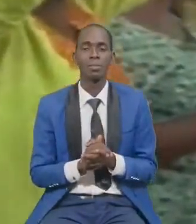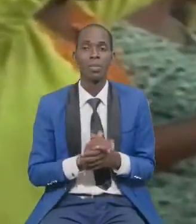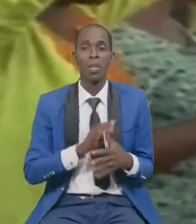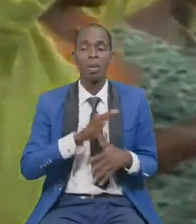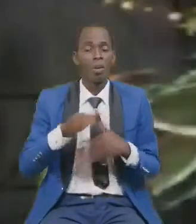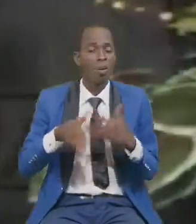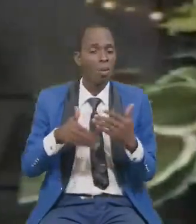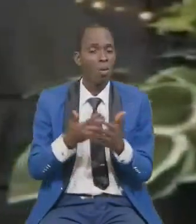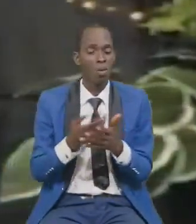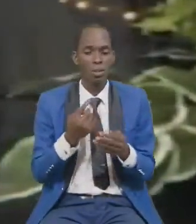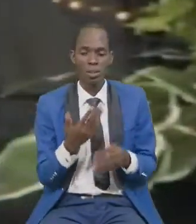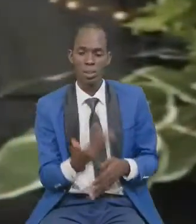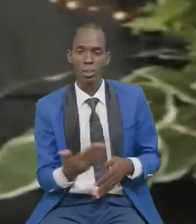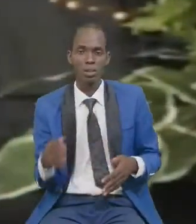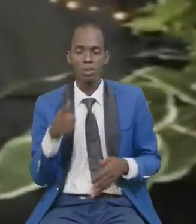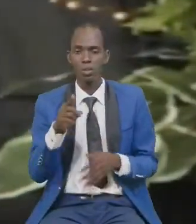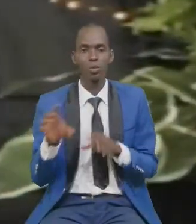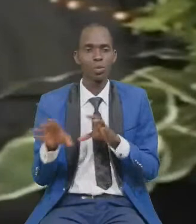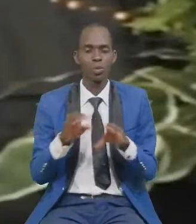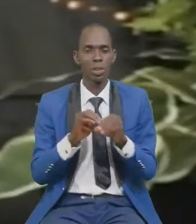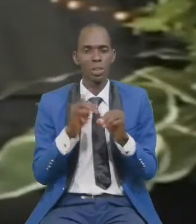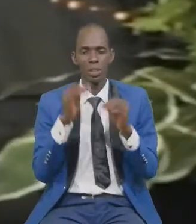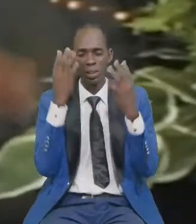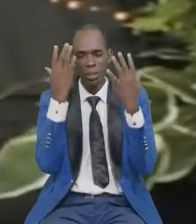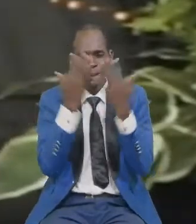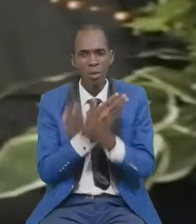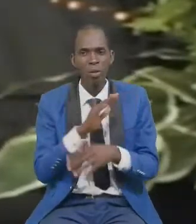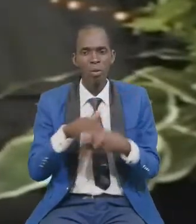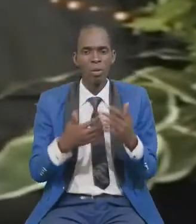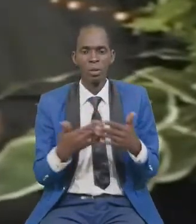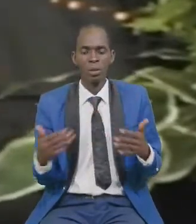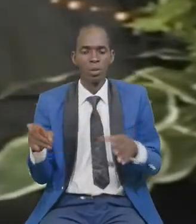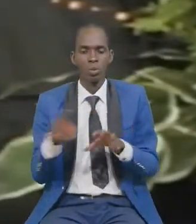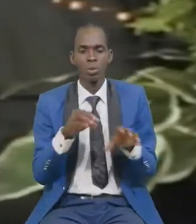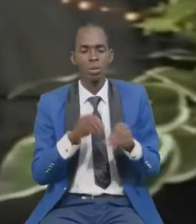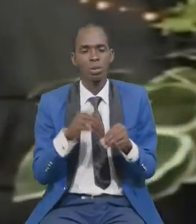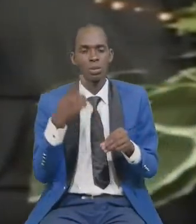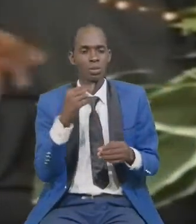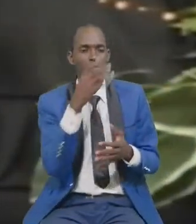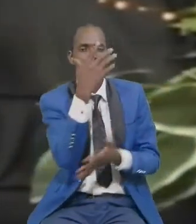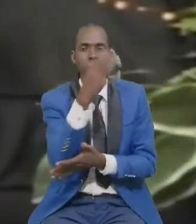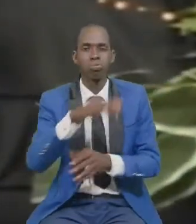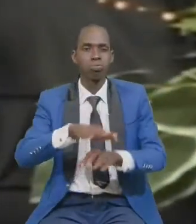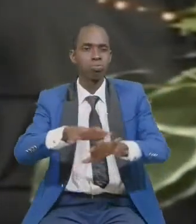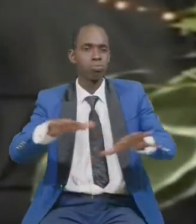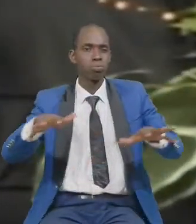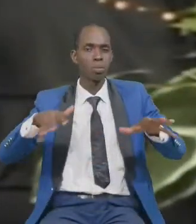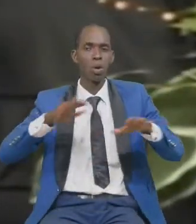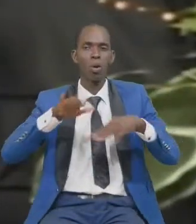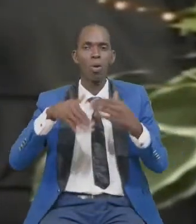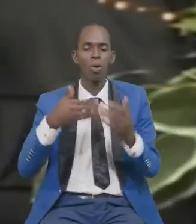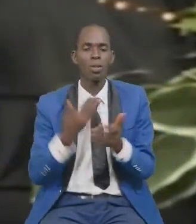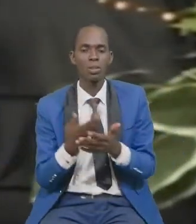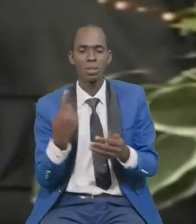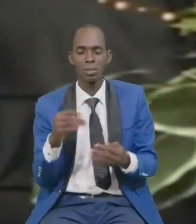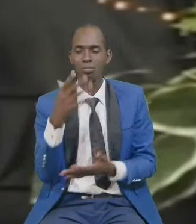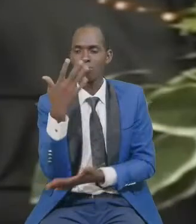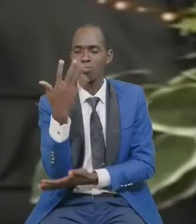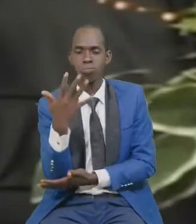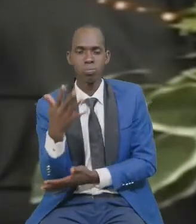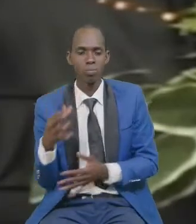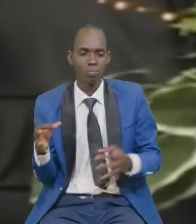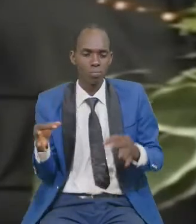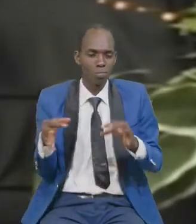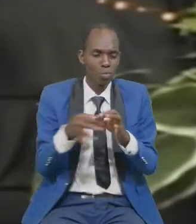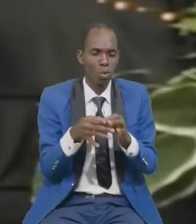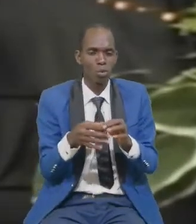All the things they do in the dark, all the things they do in the forest, all the leaves they join together. Hey, come